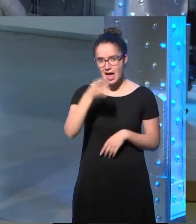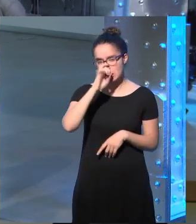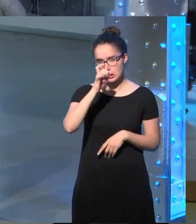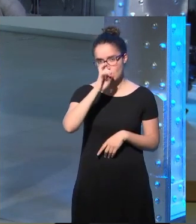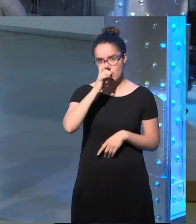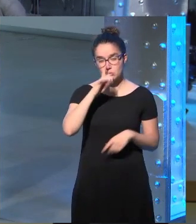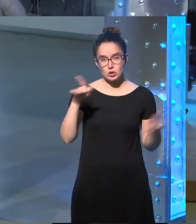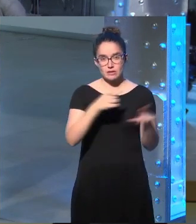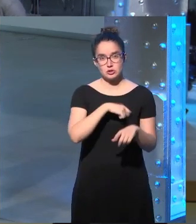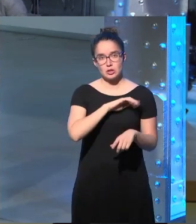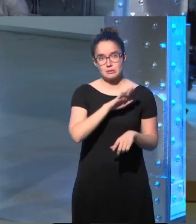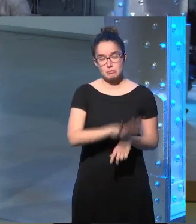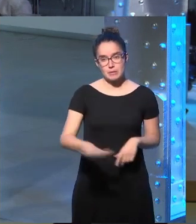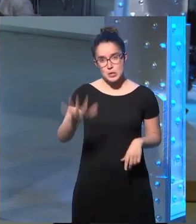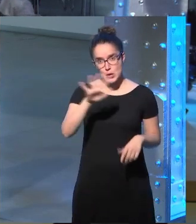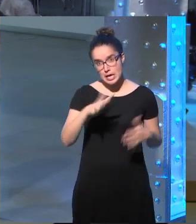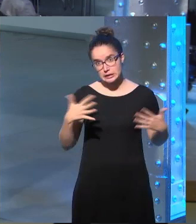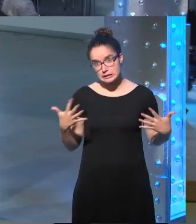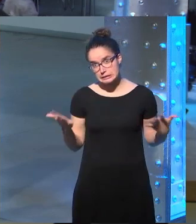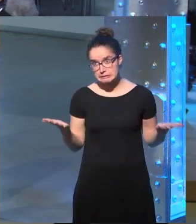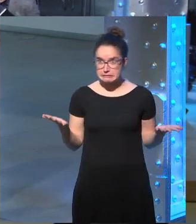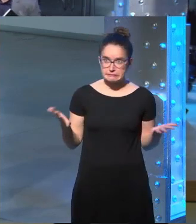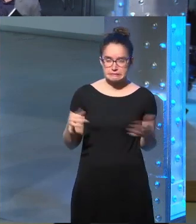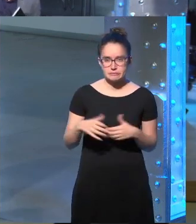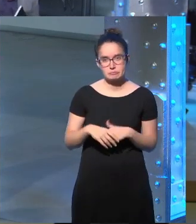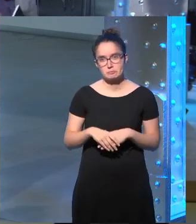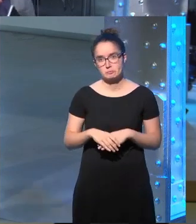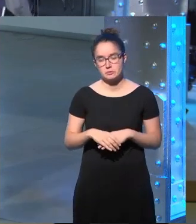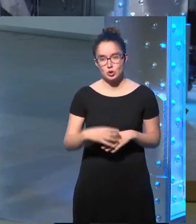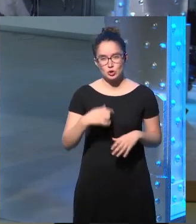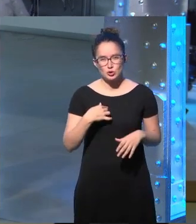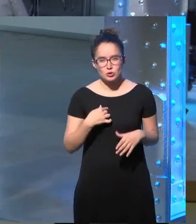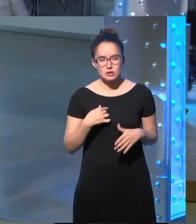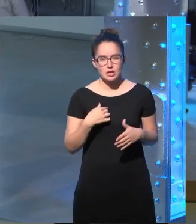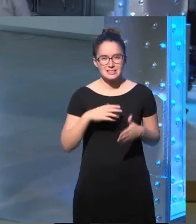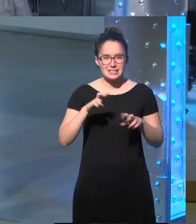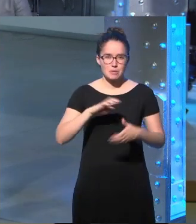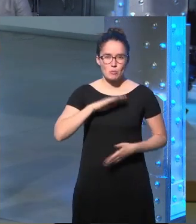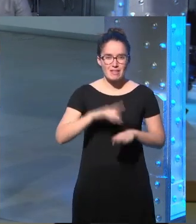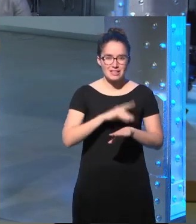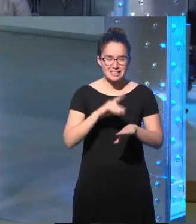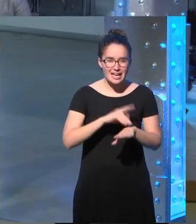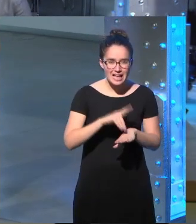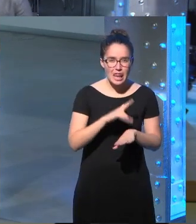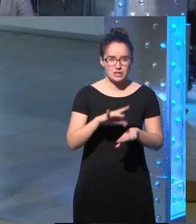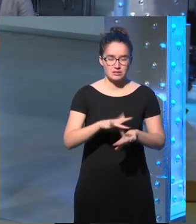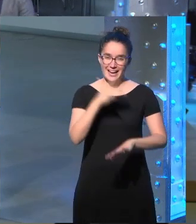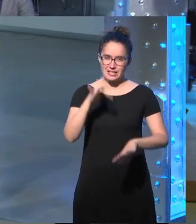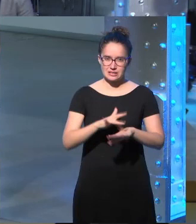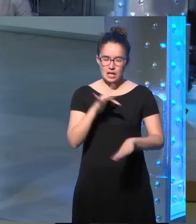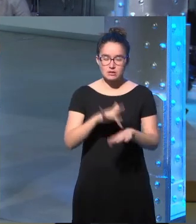show because perhaps I have some skills that are a little bit outdated. But that's what